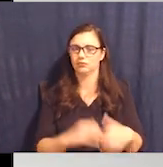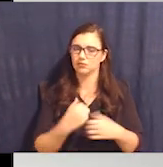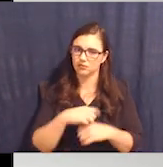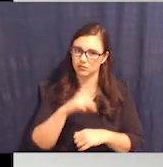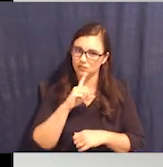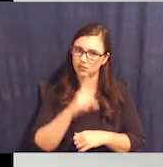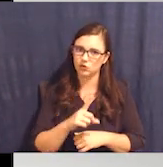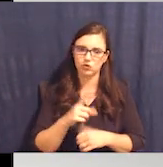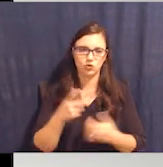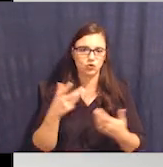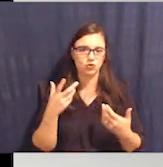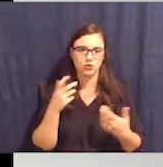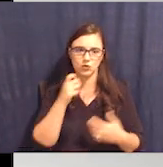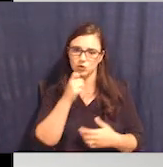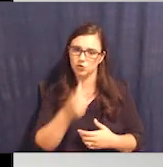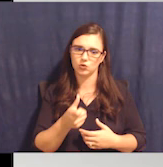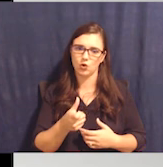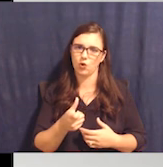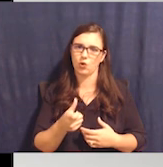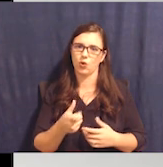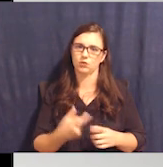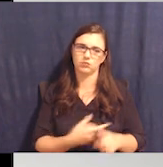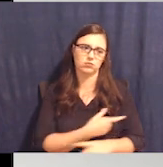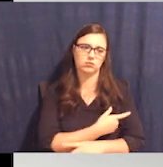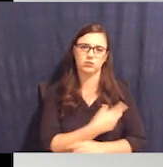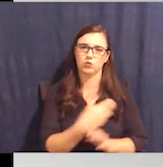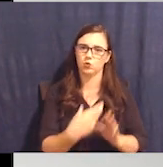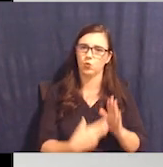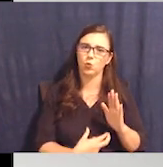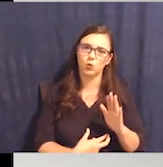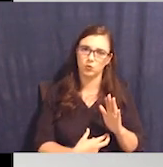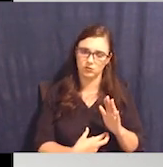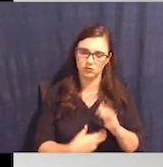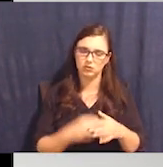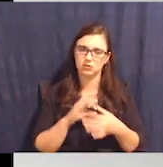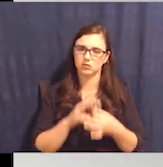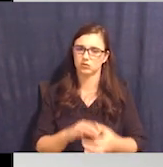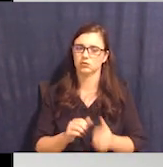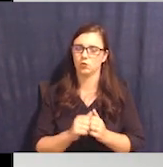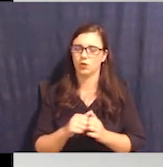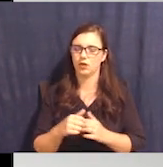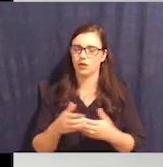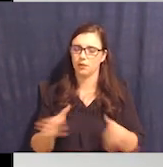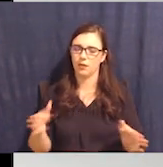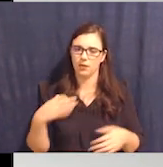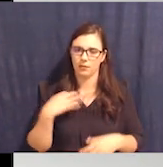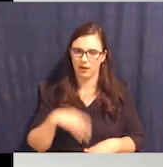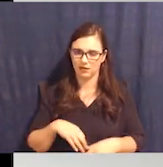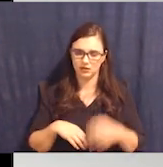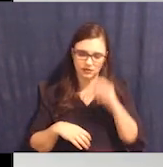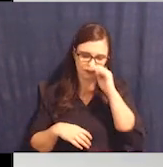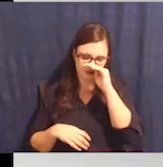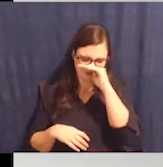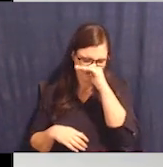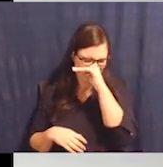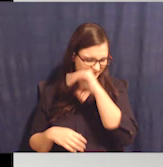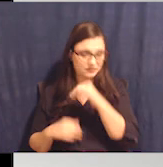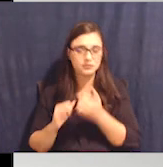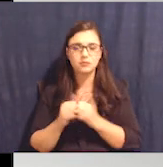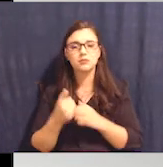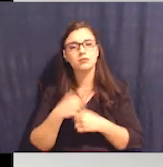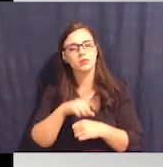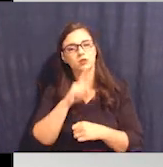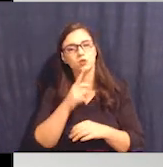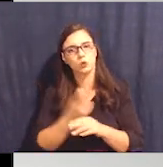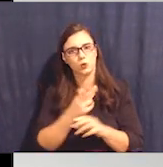synergy, how to make sure you don't run afoul of the rules pertaining to public benefits, and how to